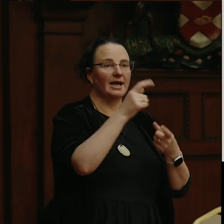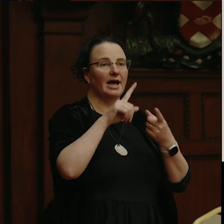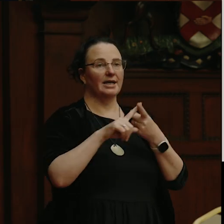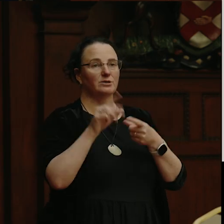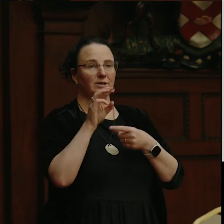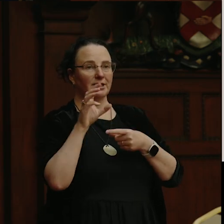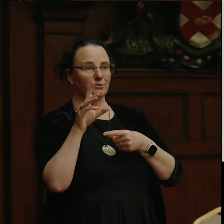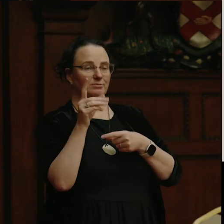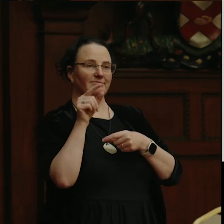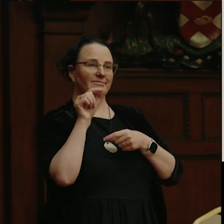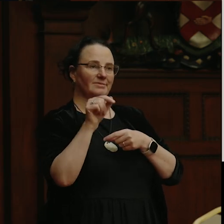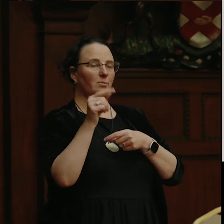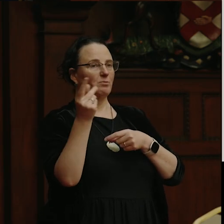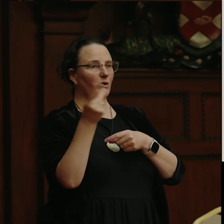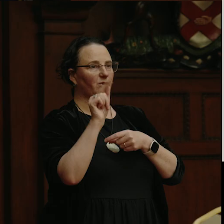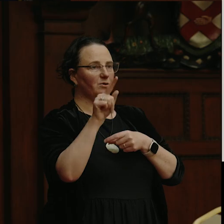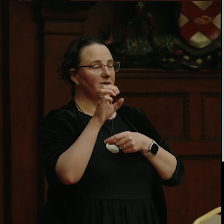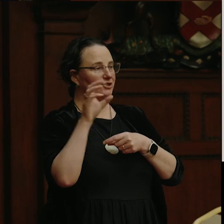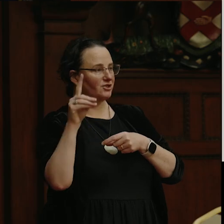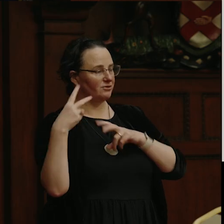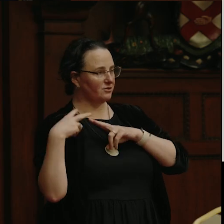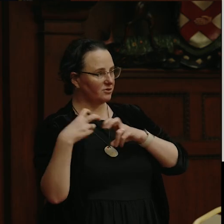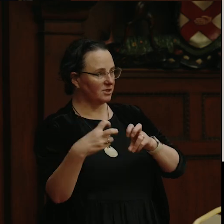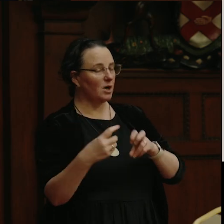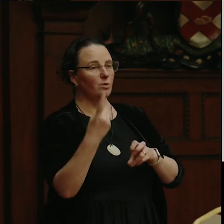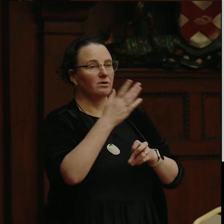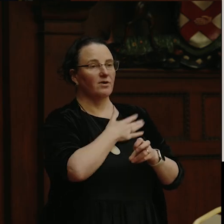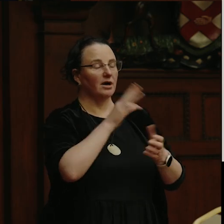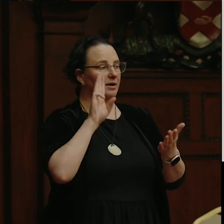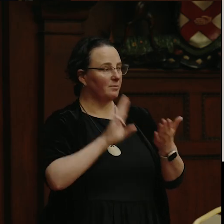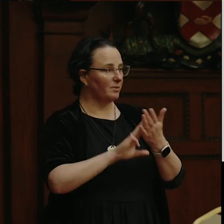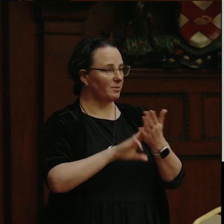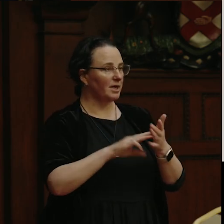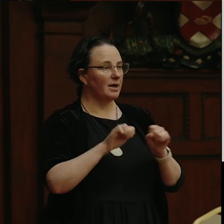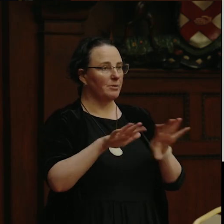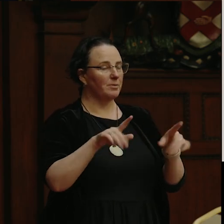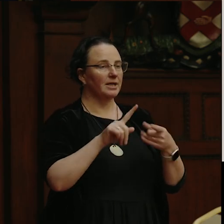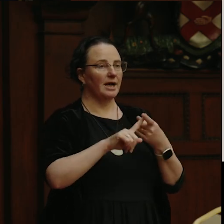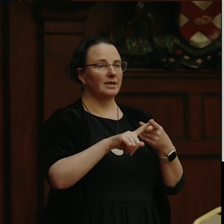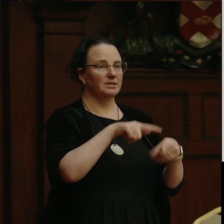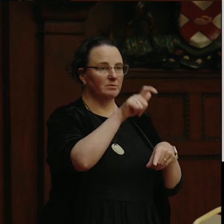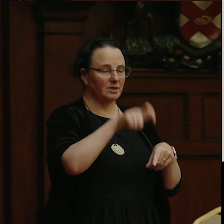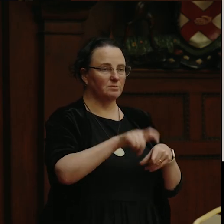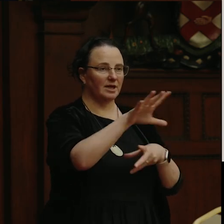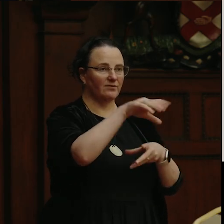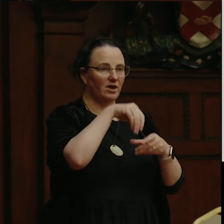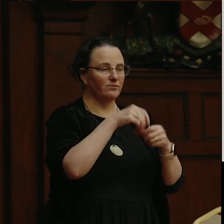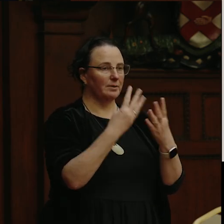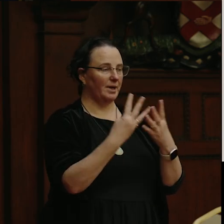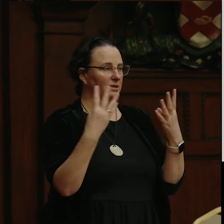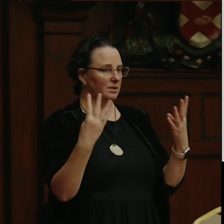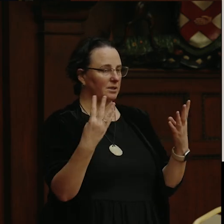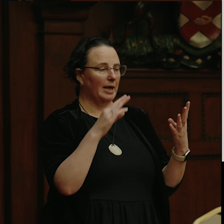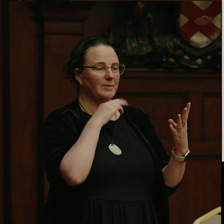PhD researchers. And a critical part of our team, and Mags is one of our members, is our public and patient involvement panel. And what that means is that